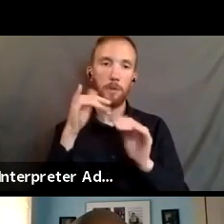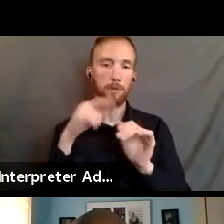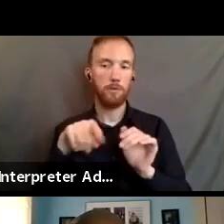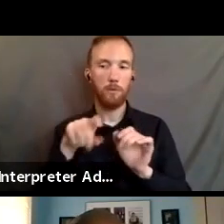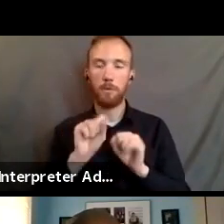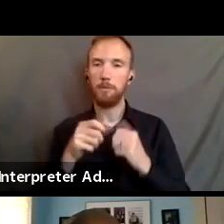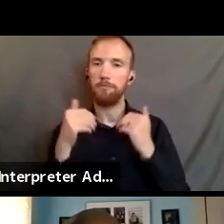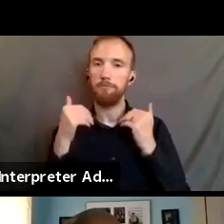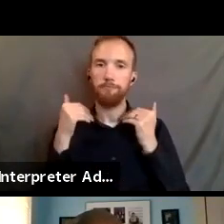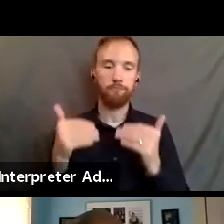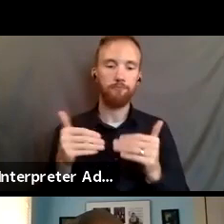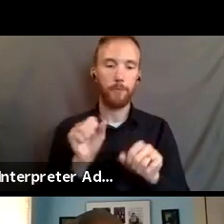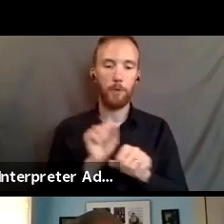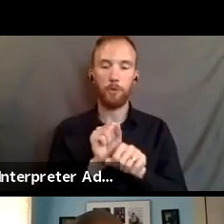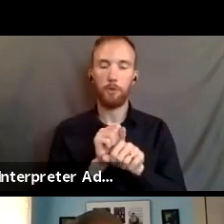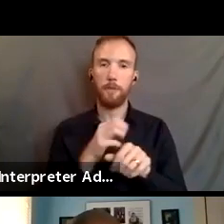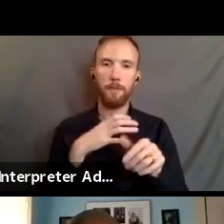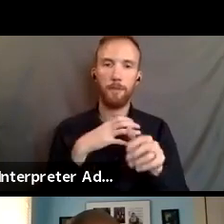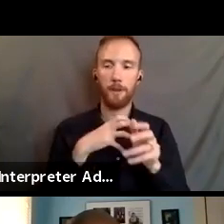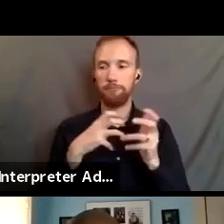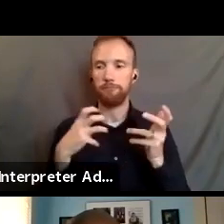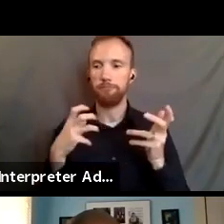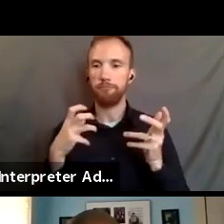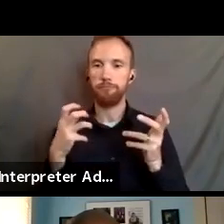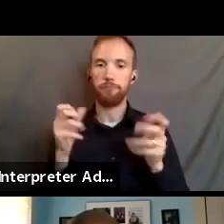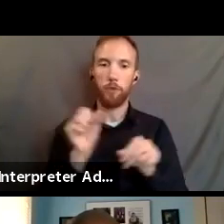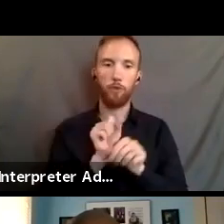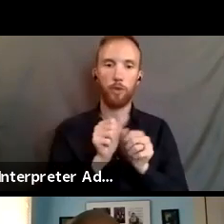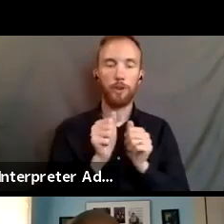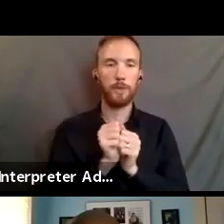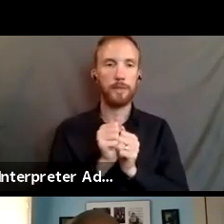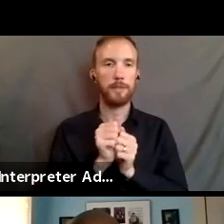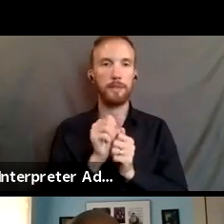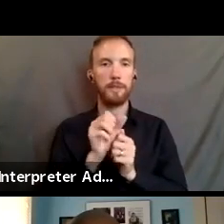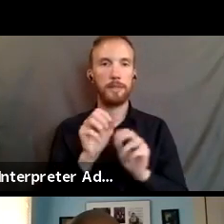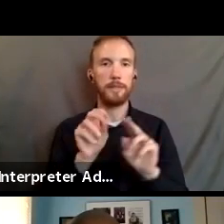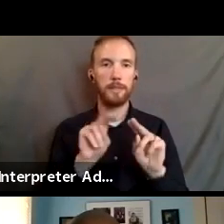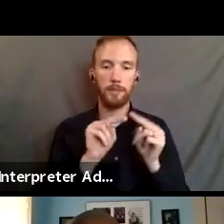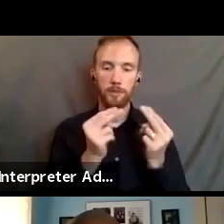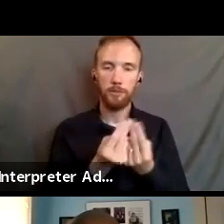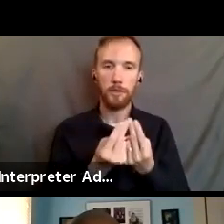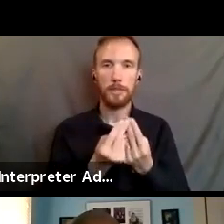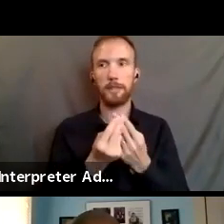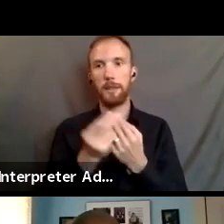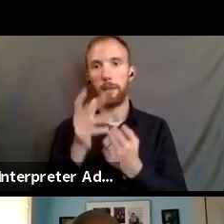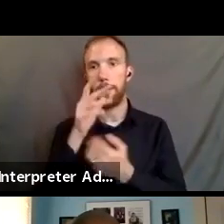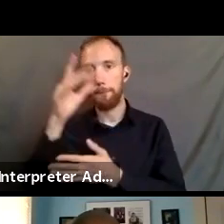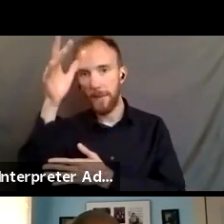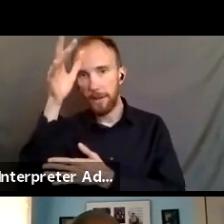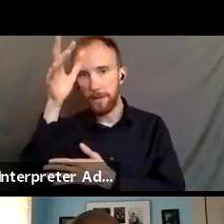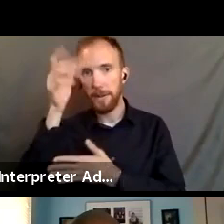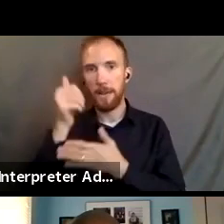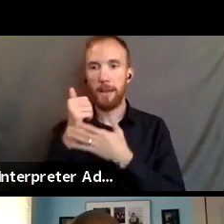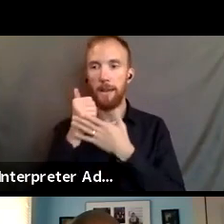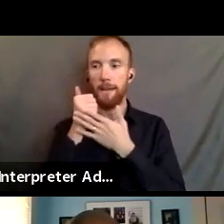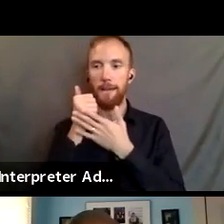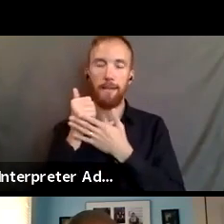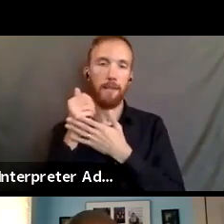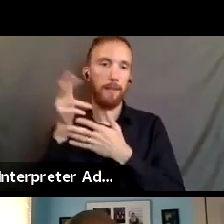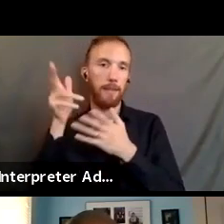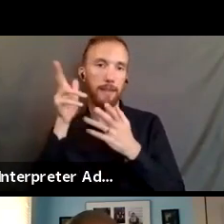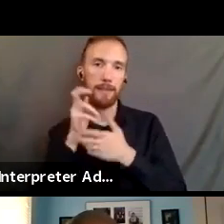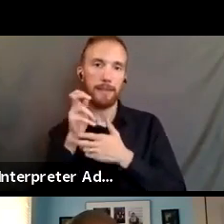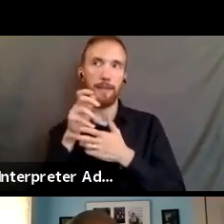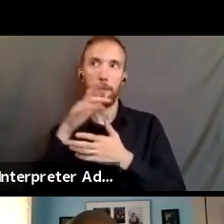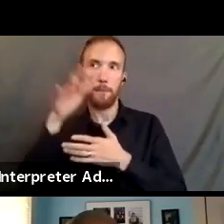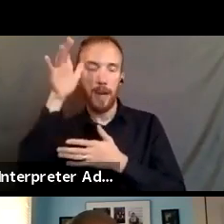work with our parents our teachers are students listen to black students who are saying get these police officers out of our schools and come up